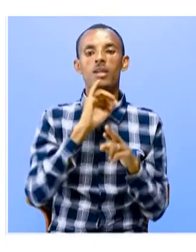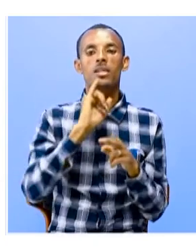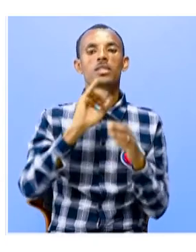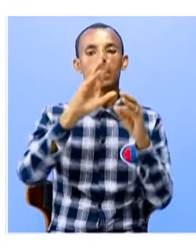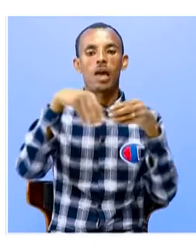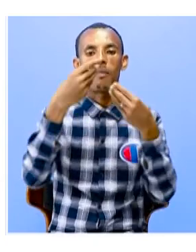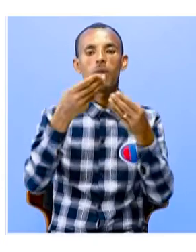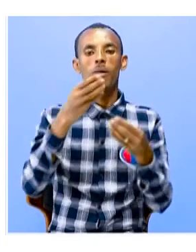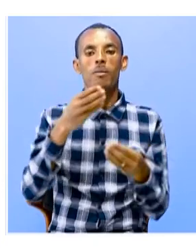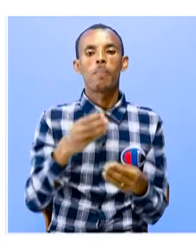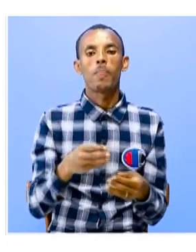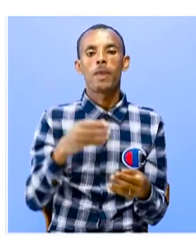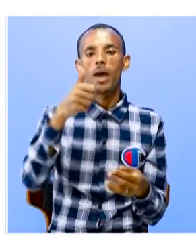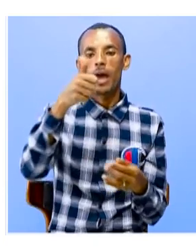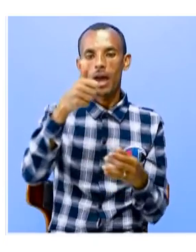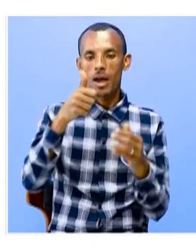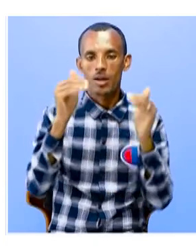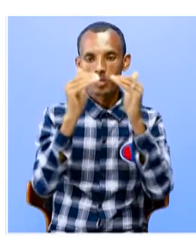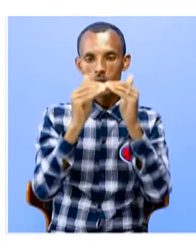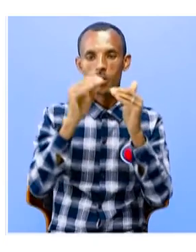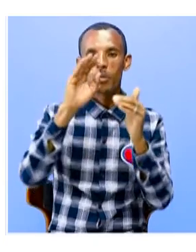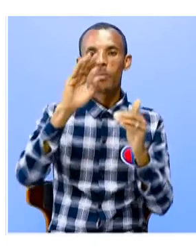given by base times height.